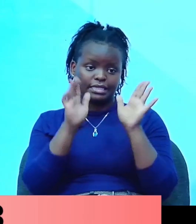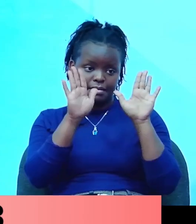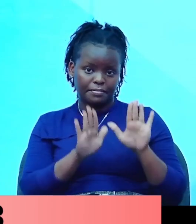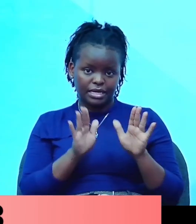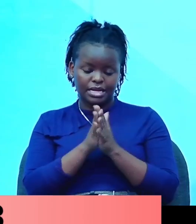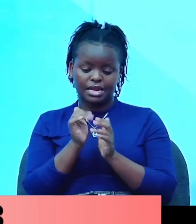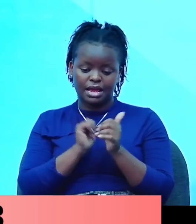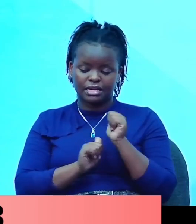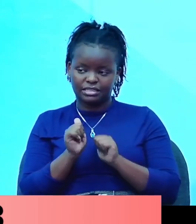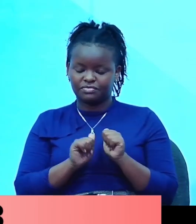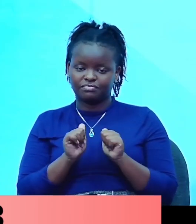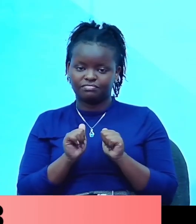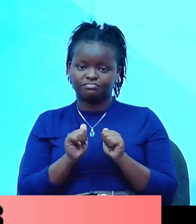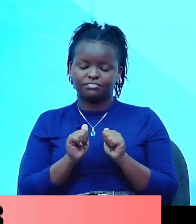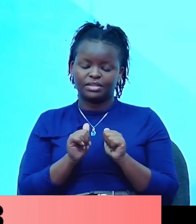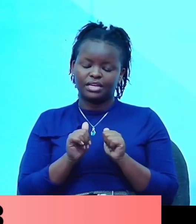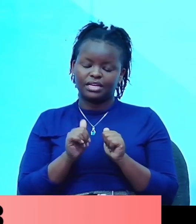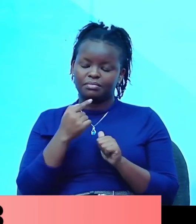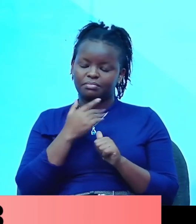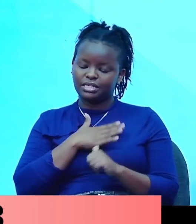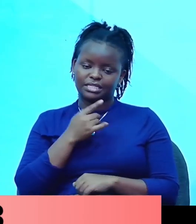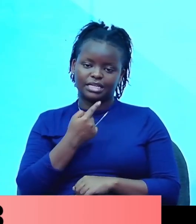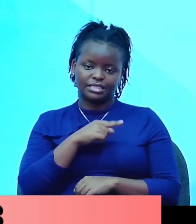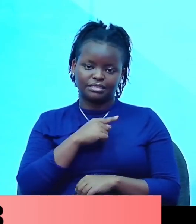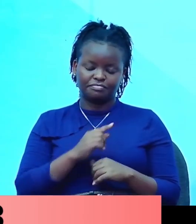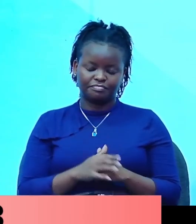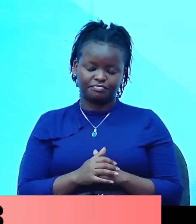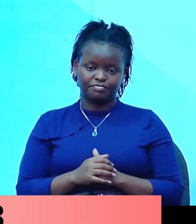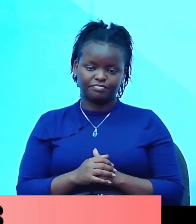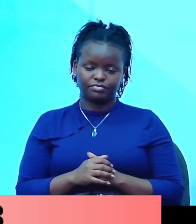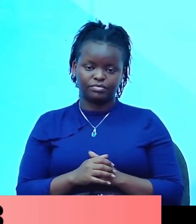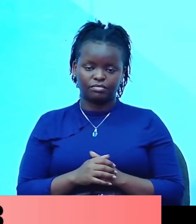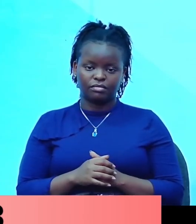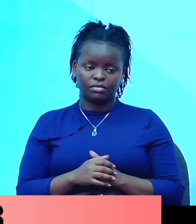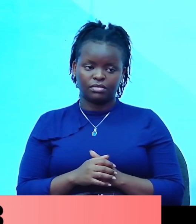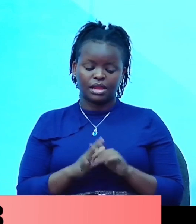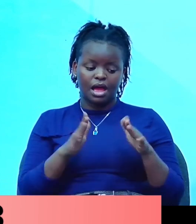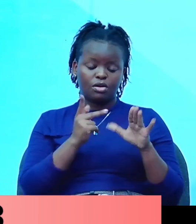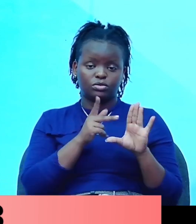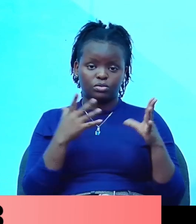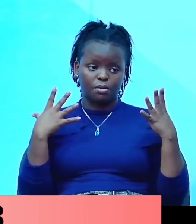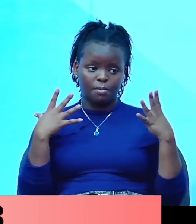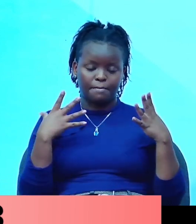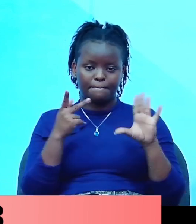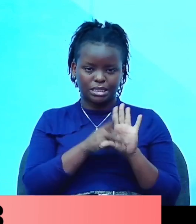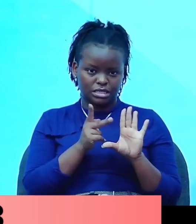in it? So probably just walk us through how someone through should the be. process. So how to participate in the